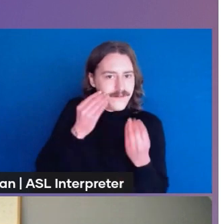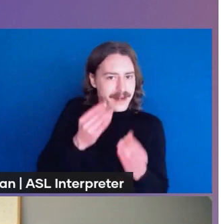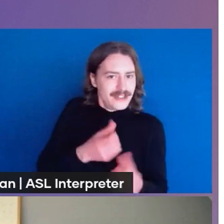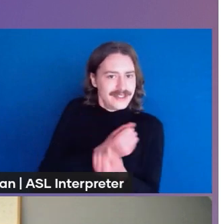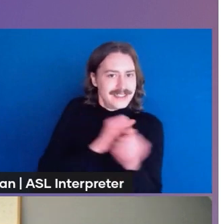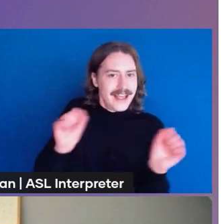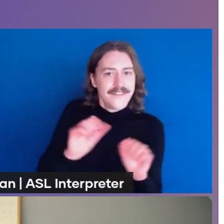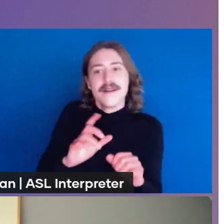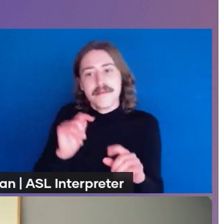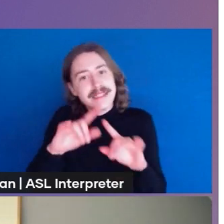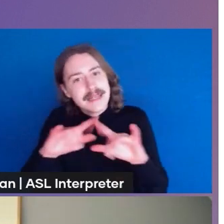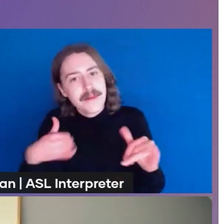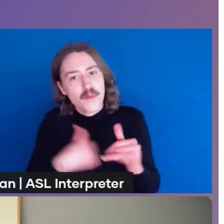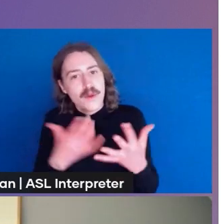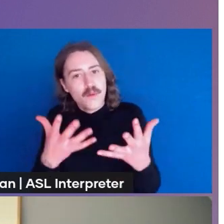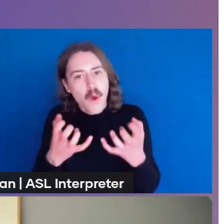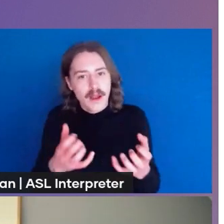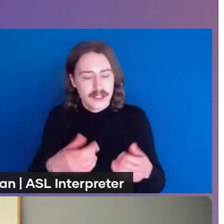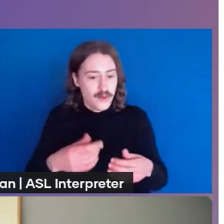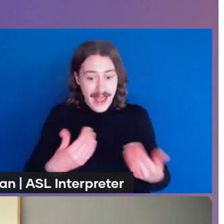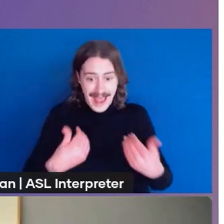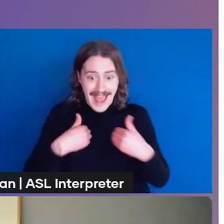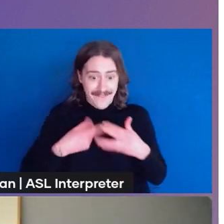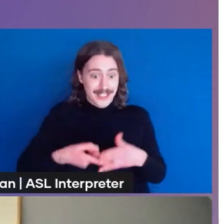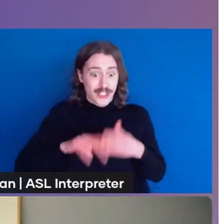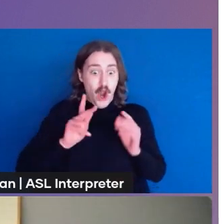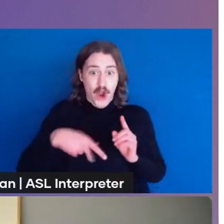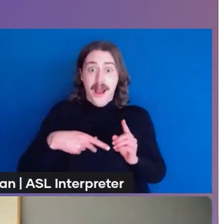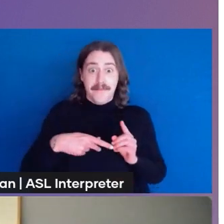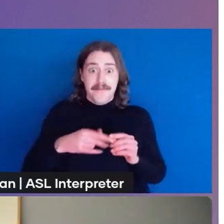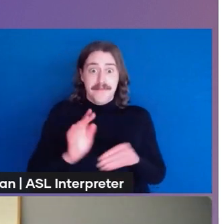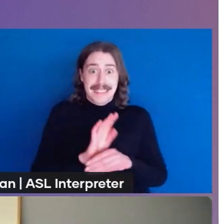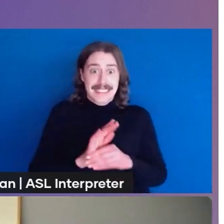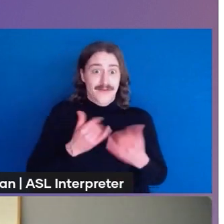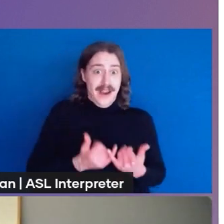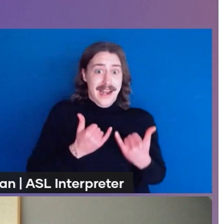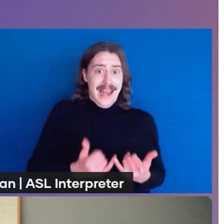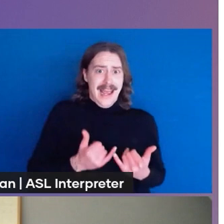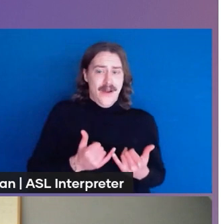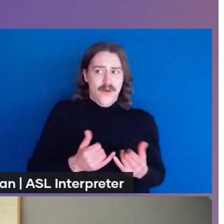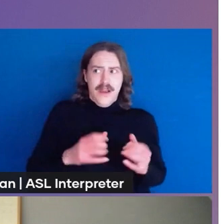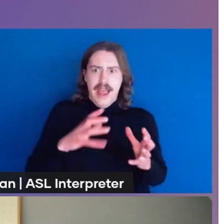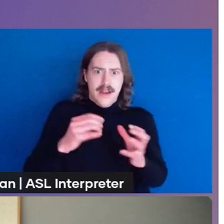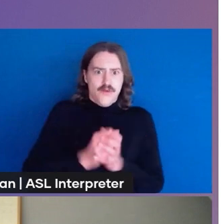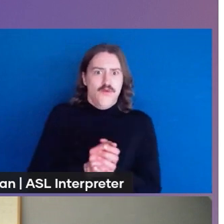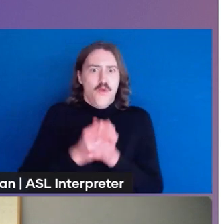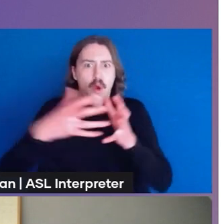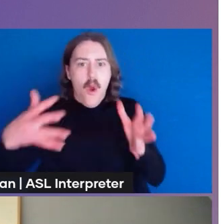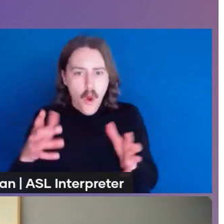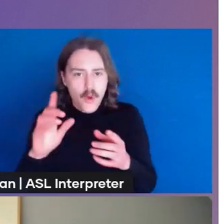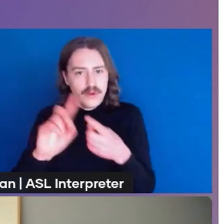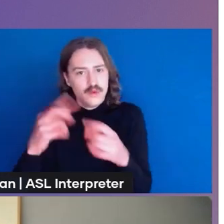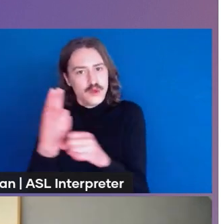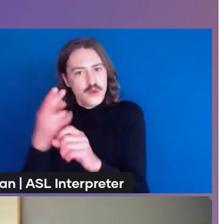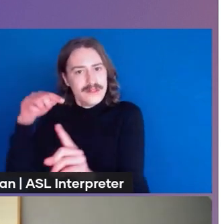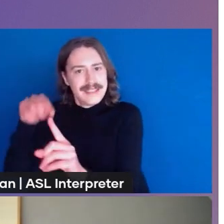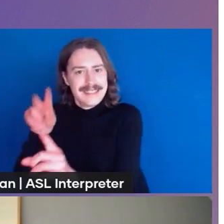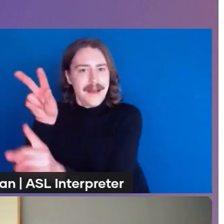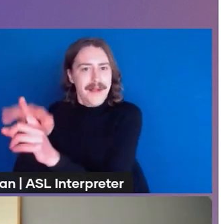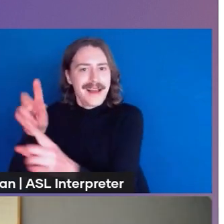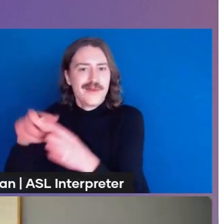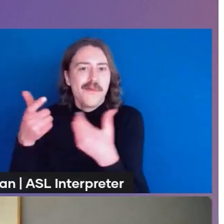be able to scale from a small startup like ourselves to larger organizations, which we hope to grow to. So we want to be able to use this from start to